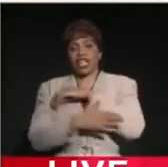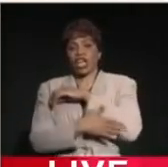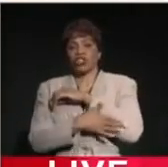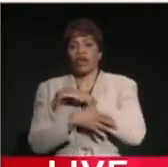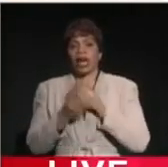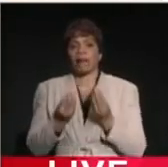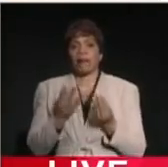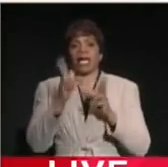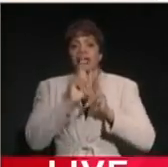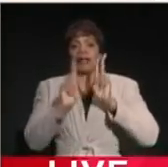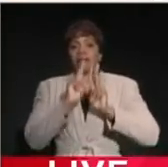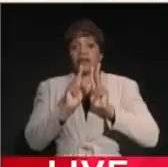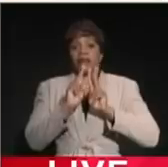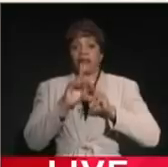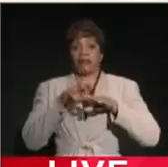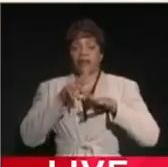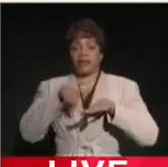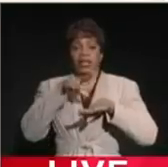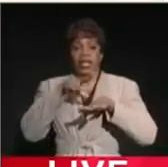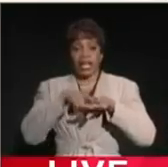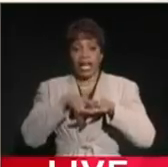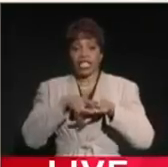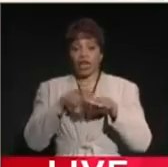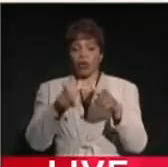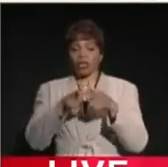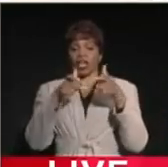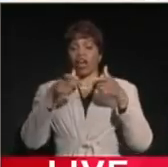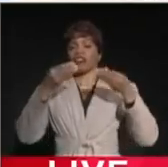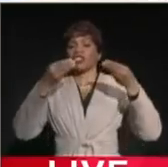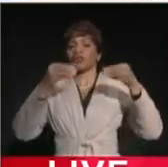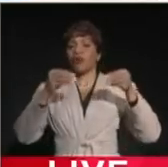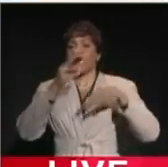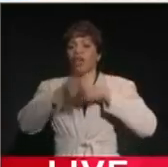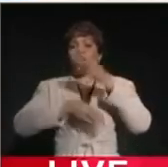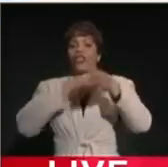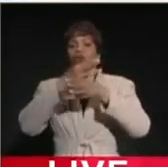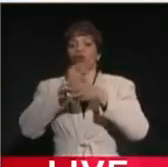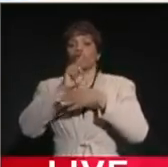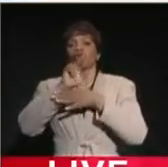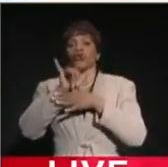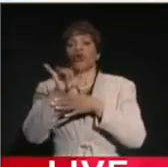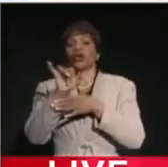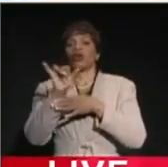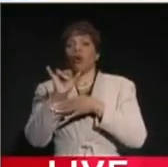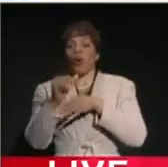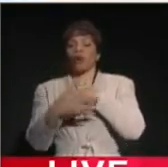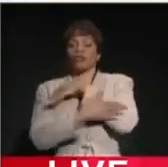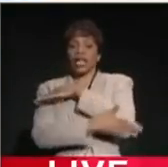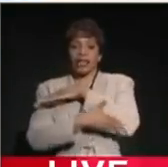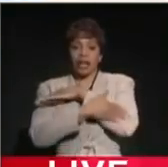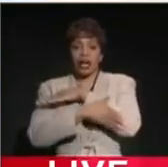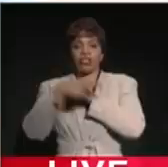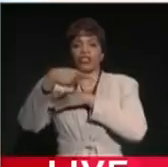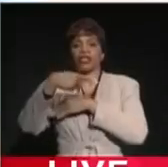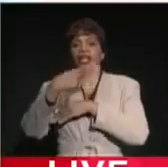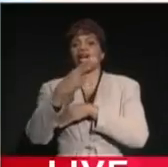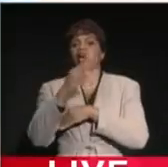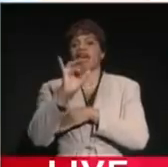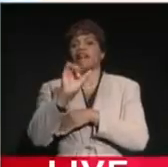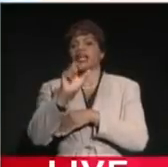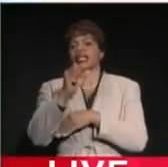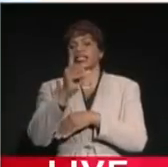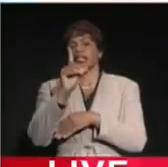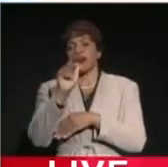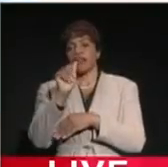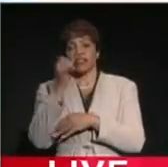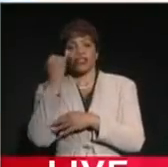nation. We sit beside the largest market in the world in New York and one of the largest markets in the country in Philadelphia. You'd think if you got one thing right, it would